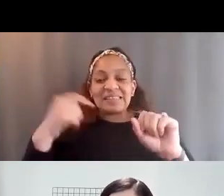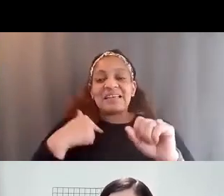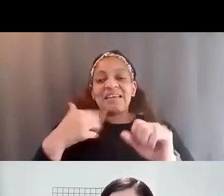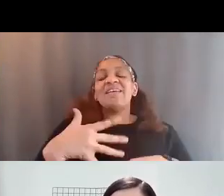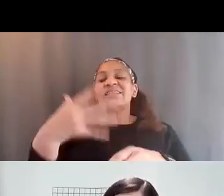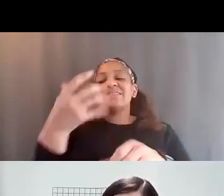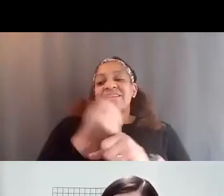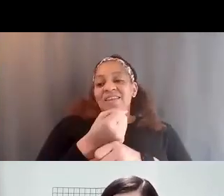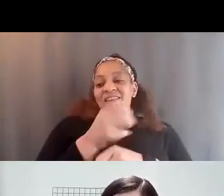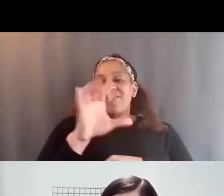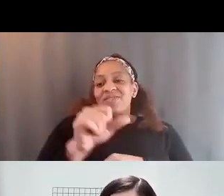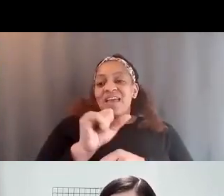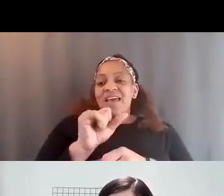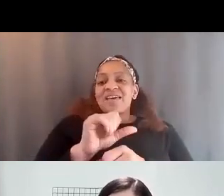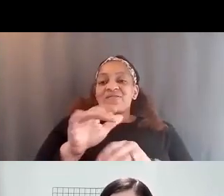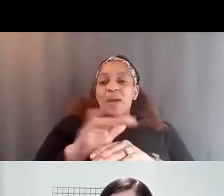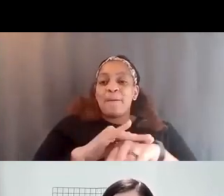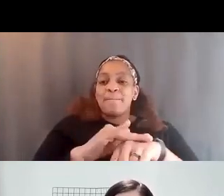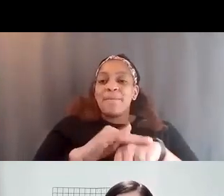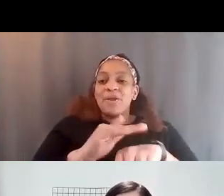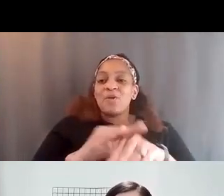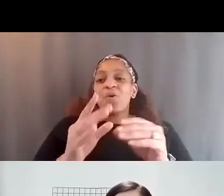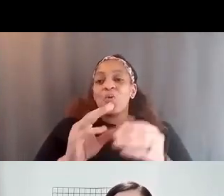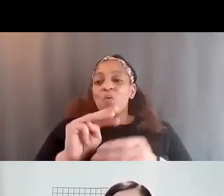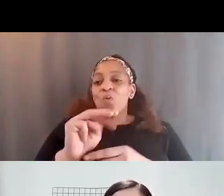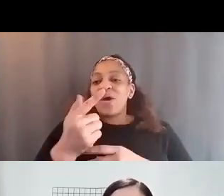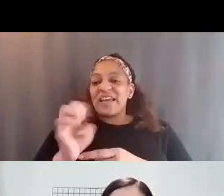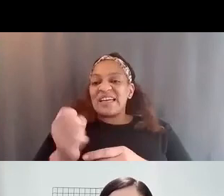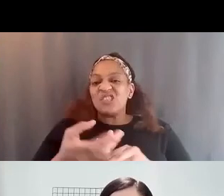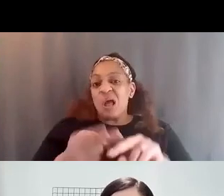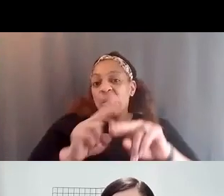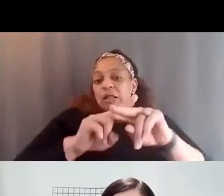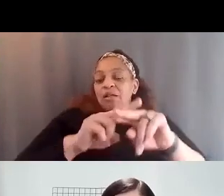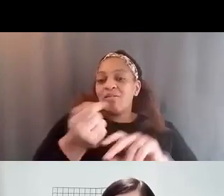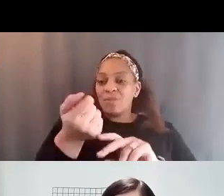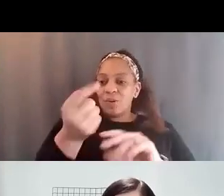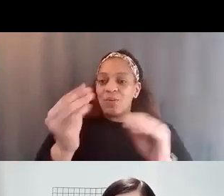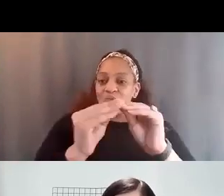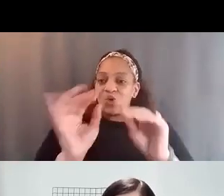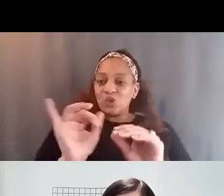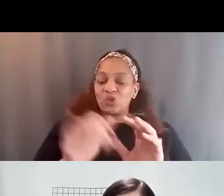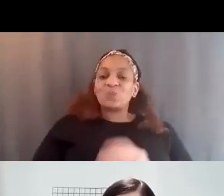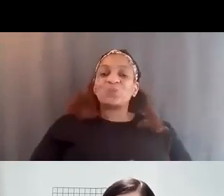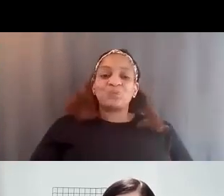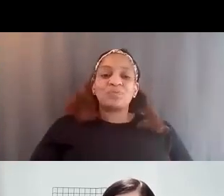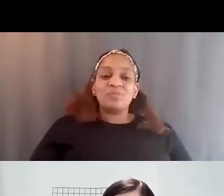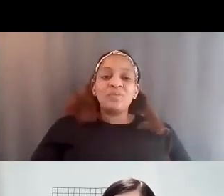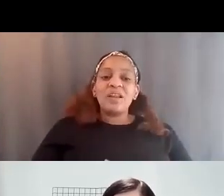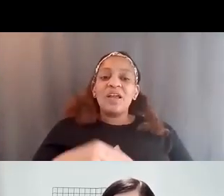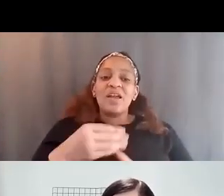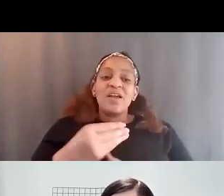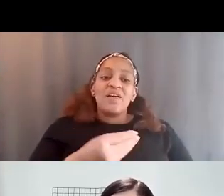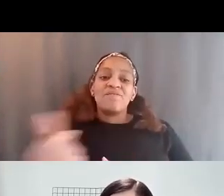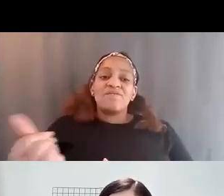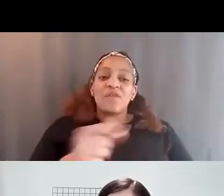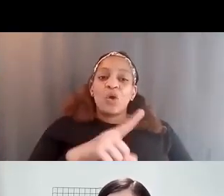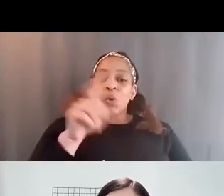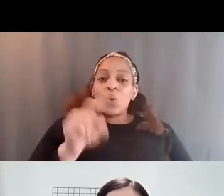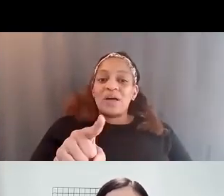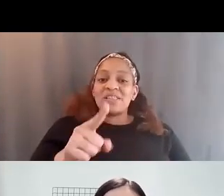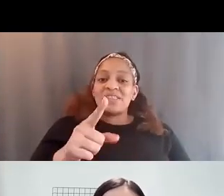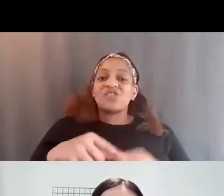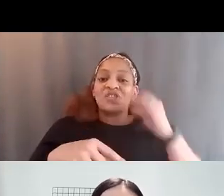and he is in a competitive integrated job. Couple questions that we'll have before we transition over to center